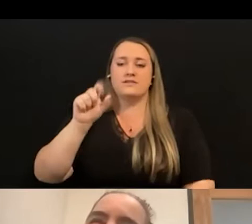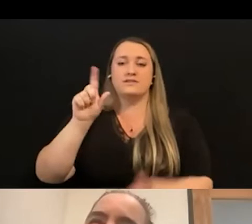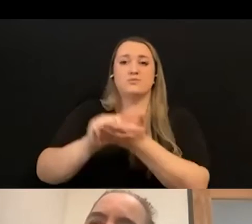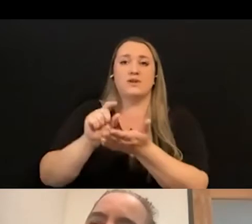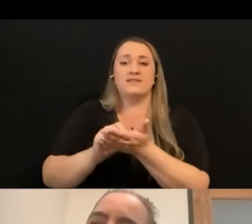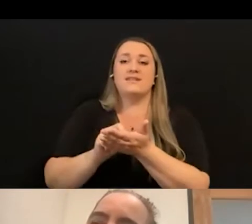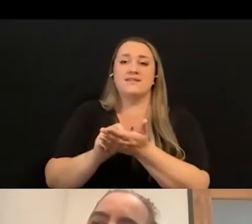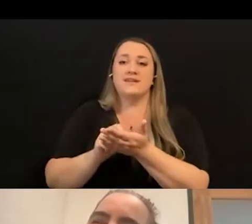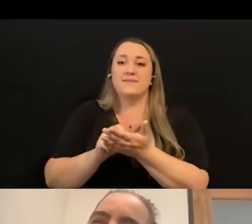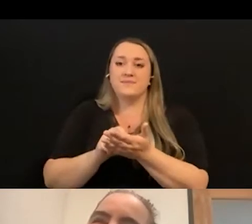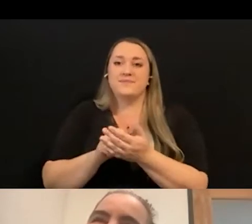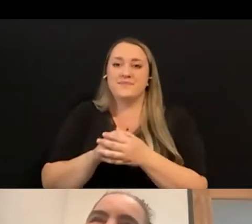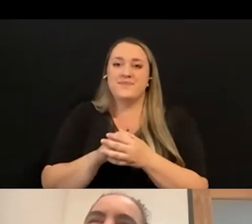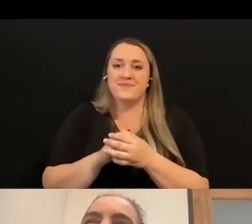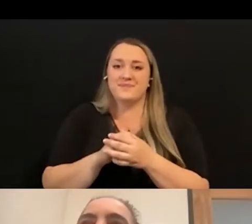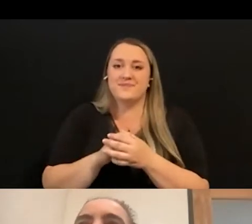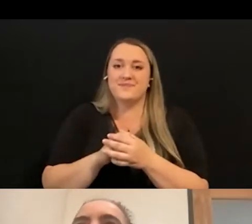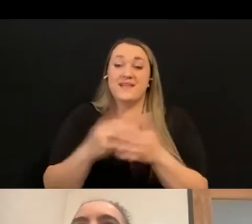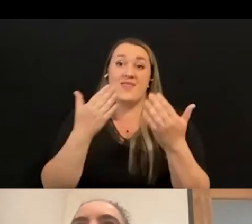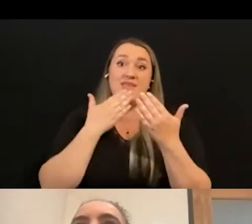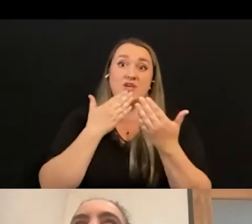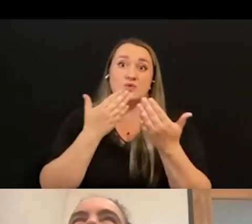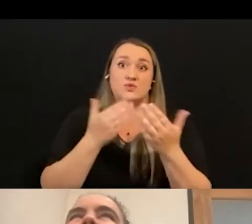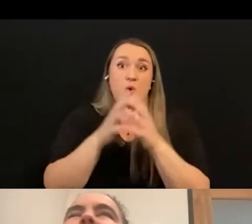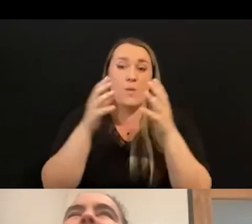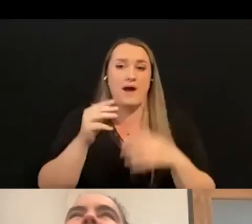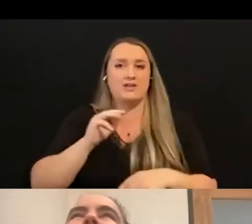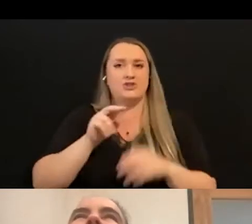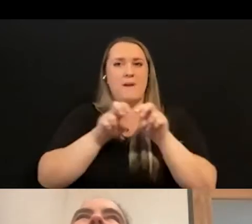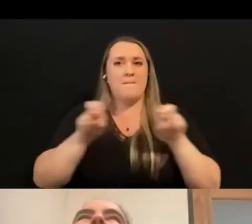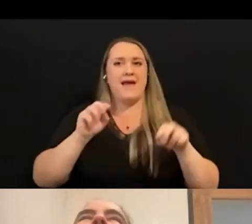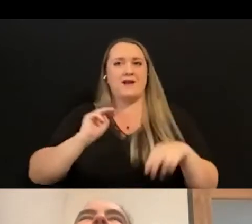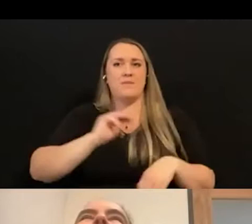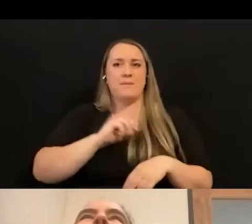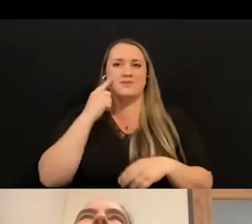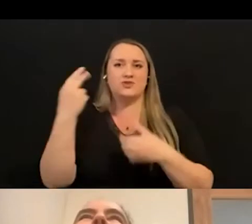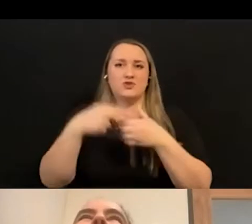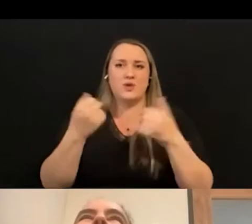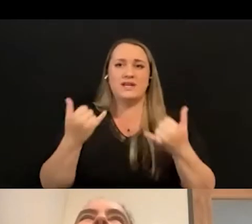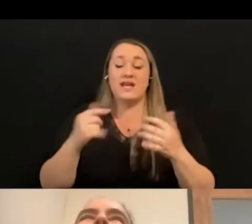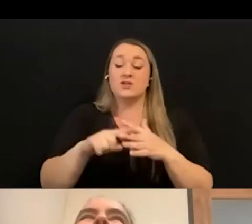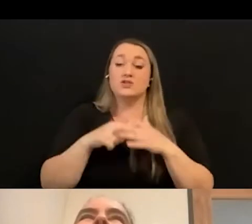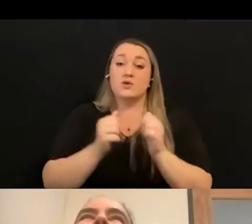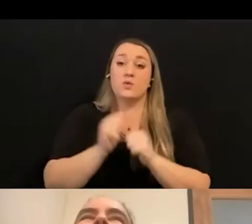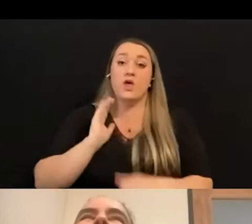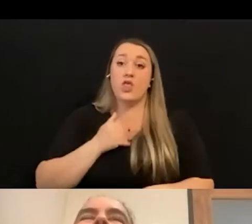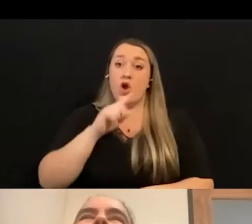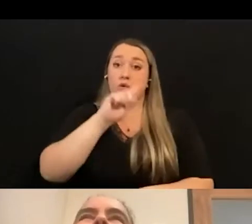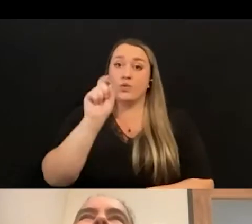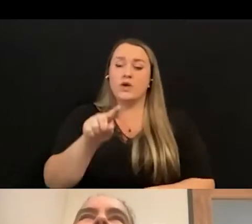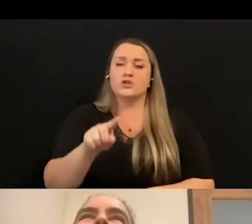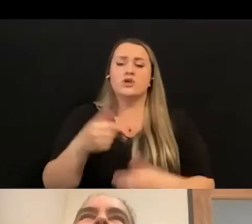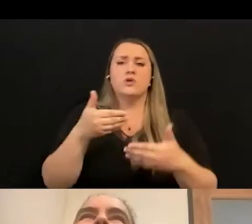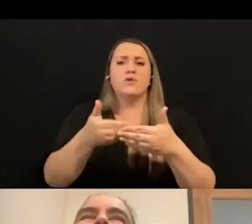so much, panel members, for being with us today. And this starts off with our question. Before